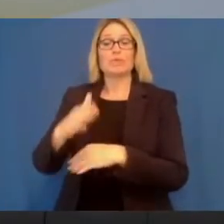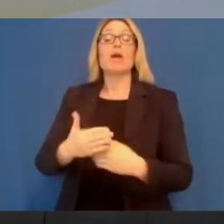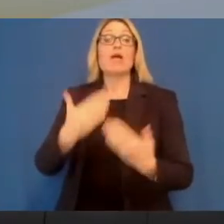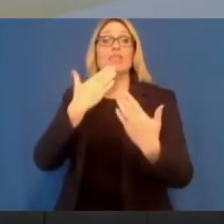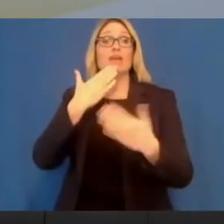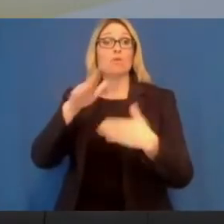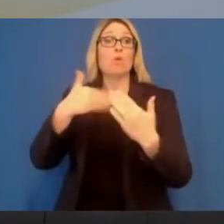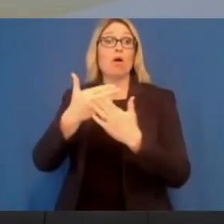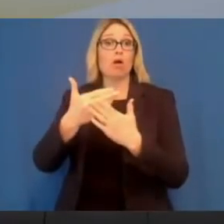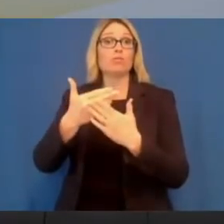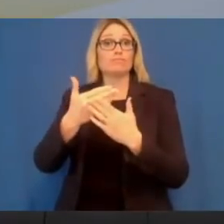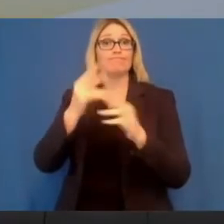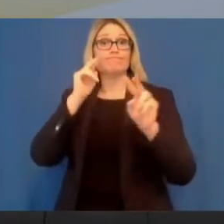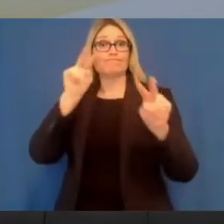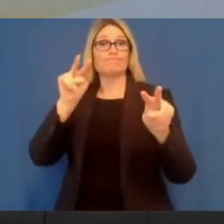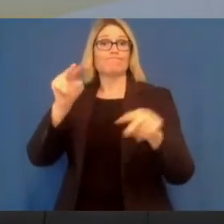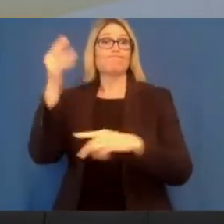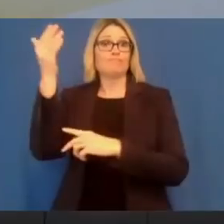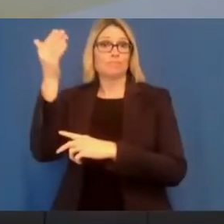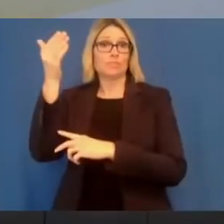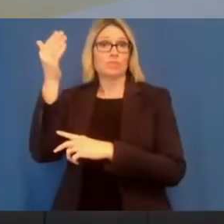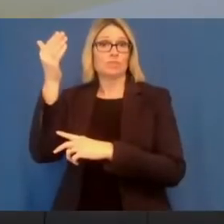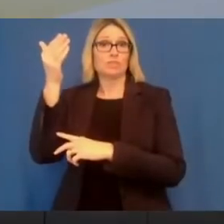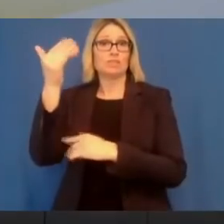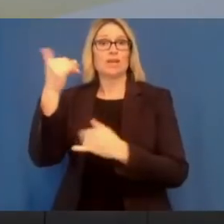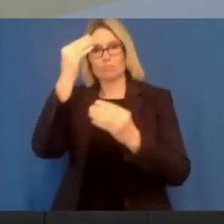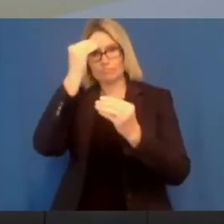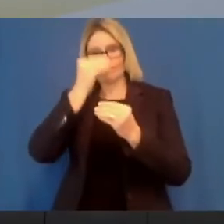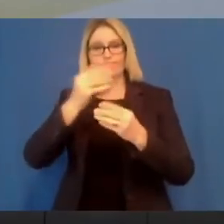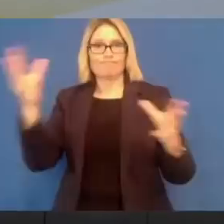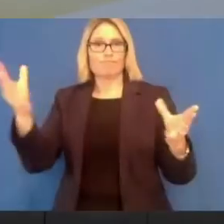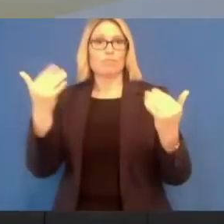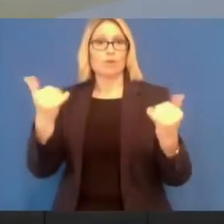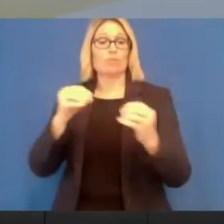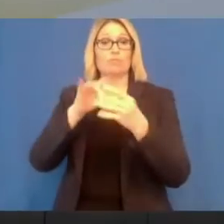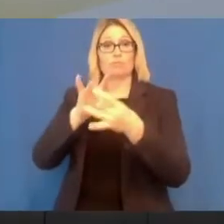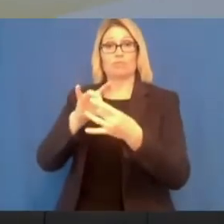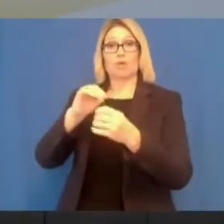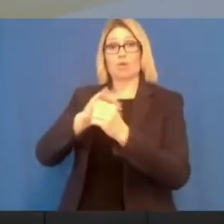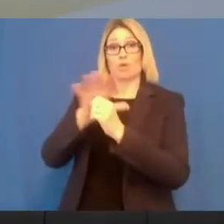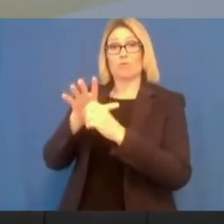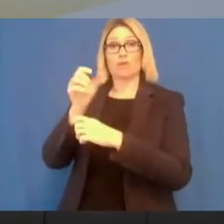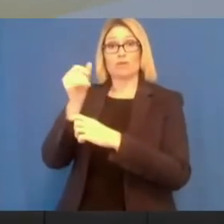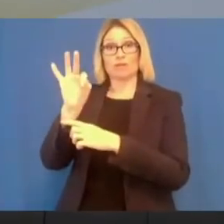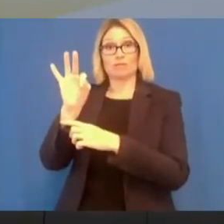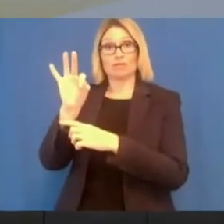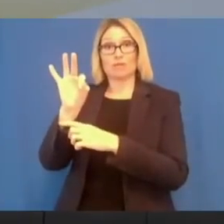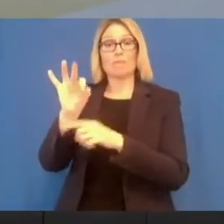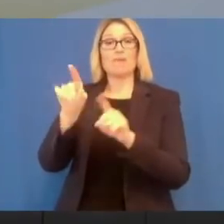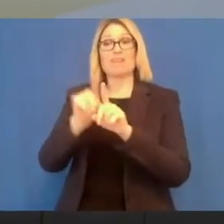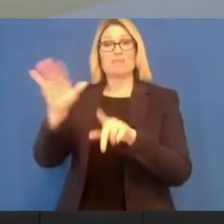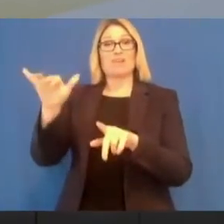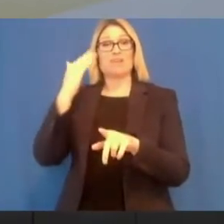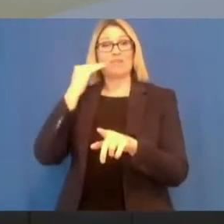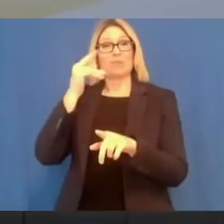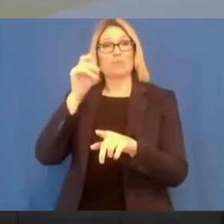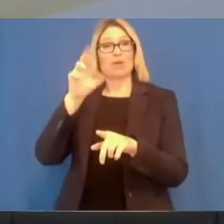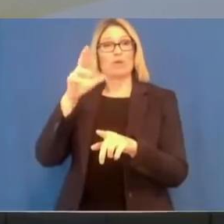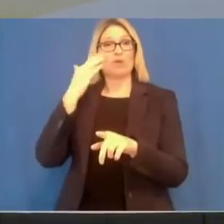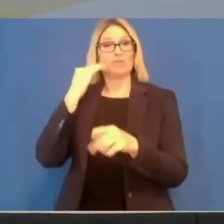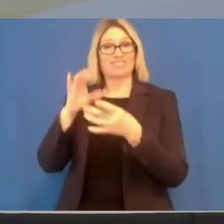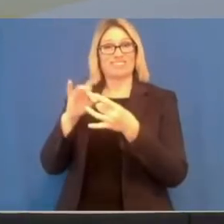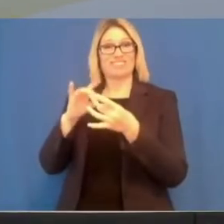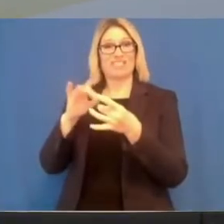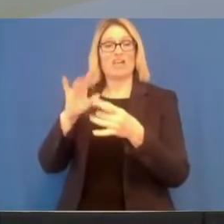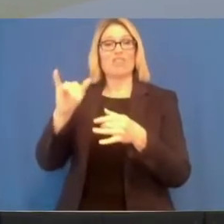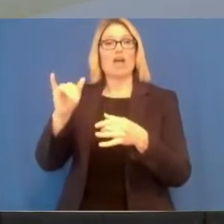attending today's briefing as we provide an update not only on the COVID-19 outbreak, but as the Premier mentioned, information on